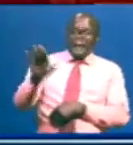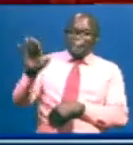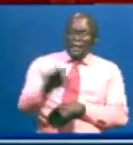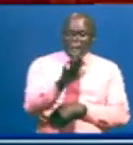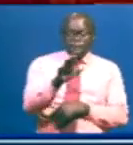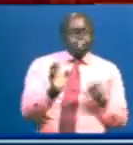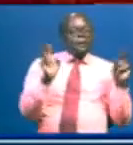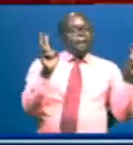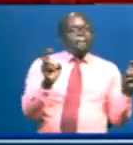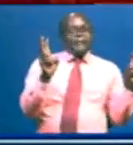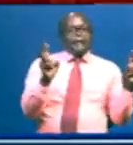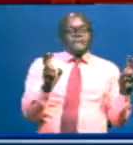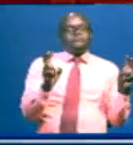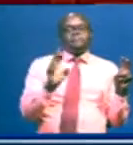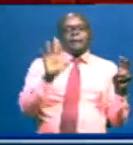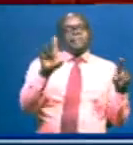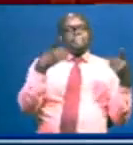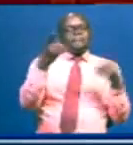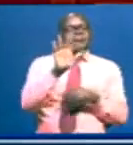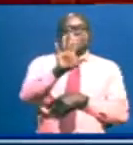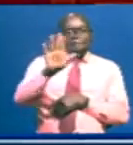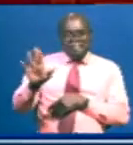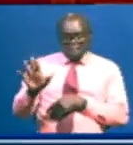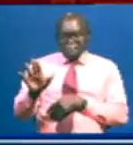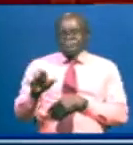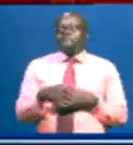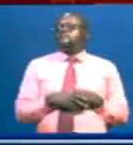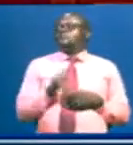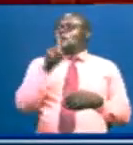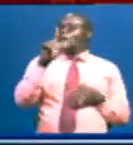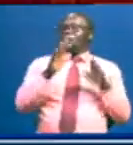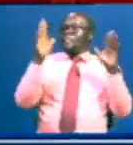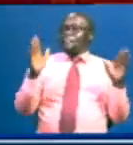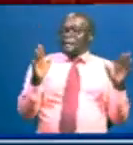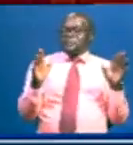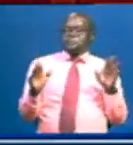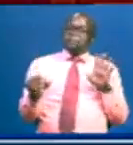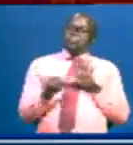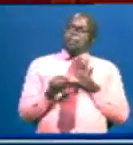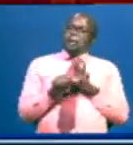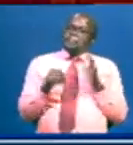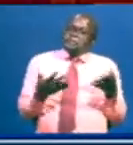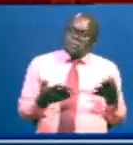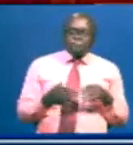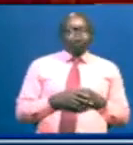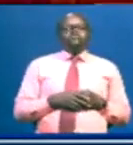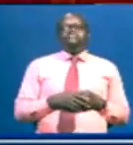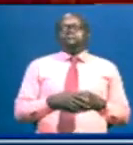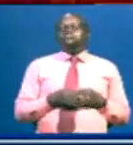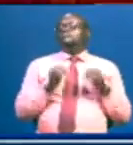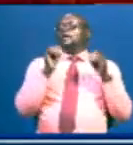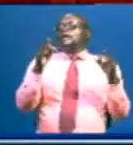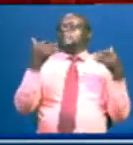matters within their docket. So, Madam Speaker, one of my biggest pet peeves is that should I be